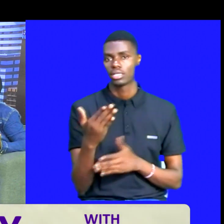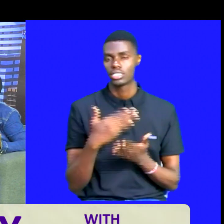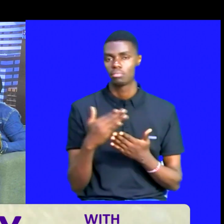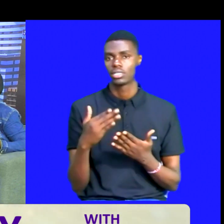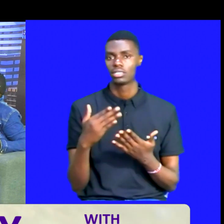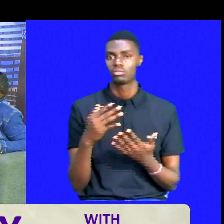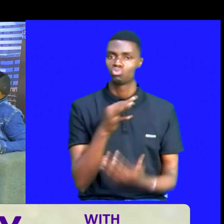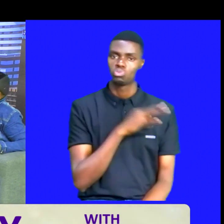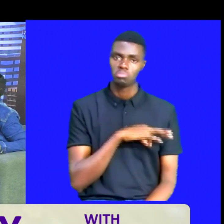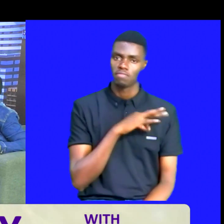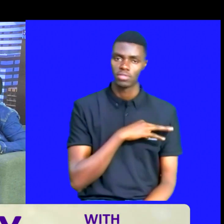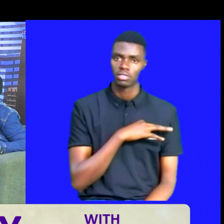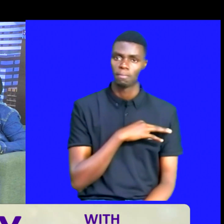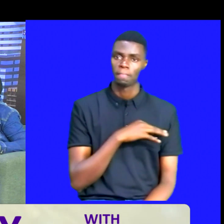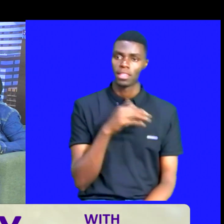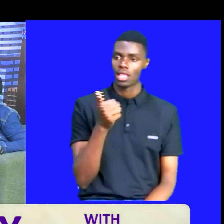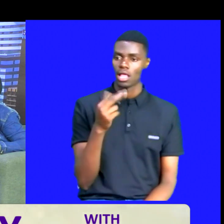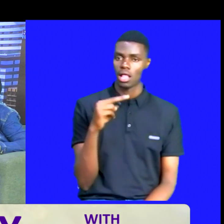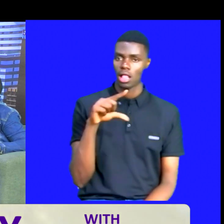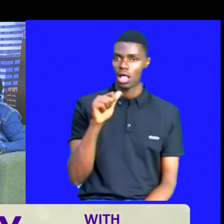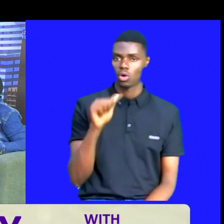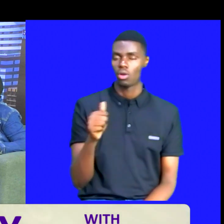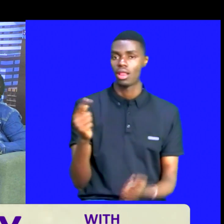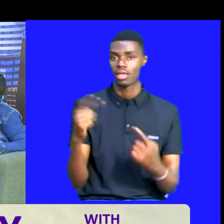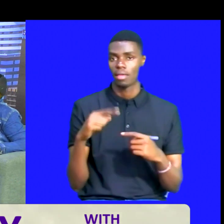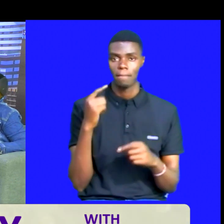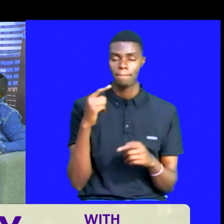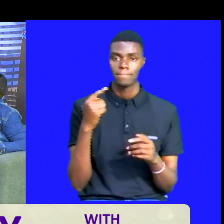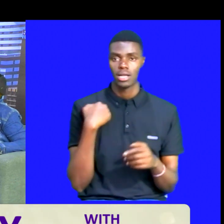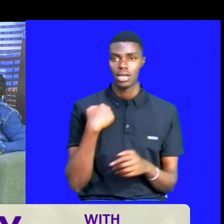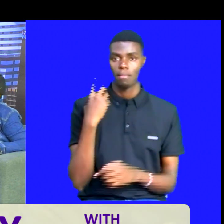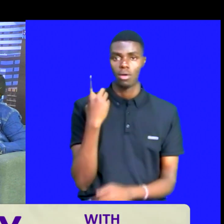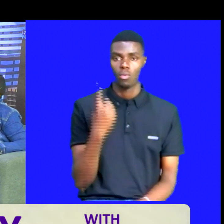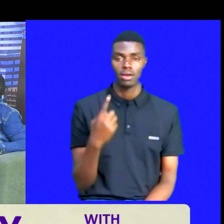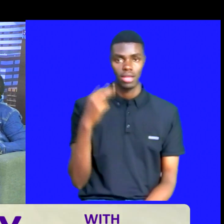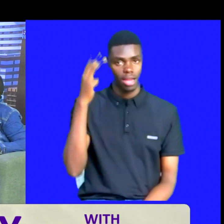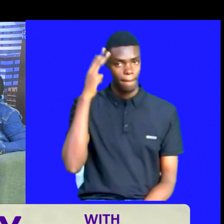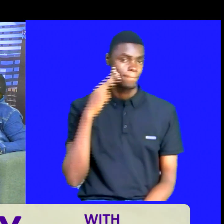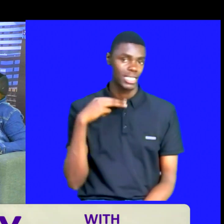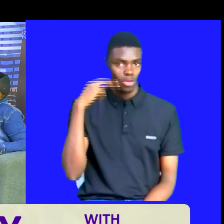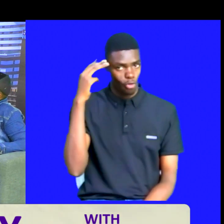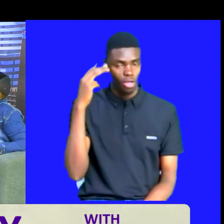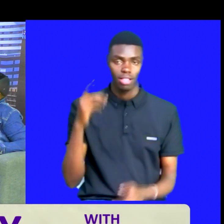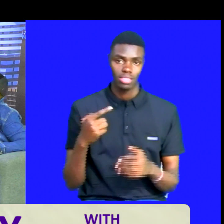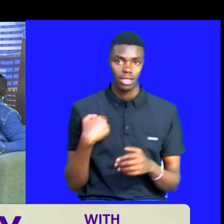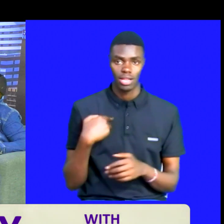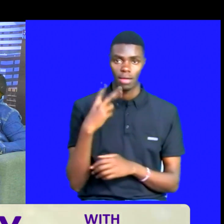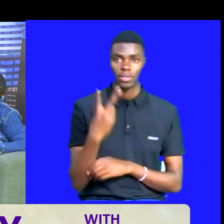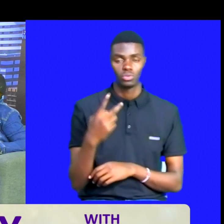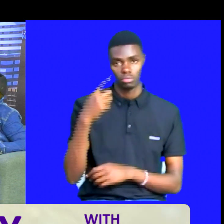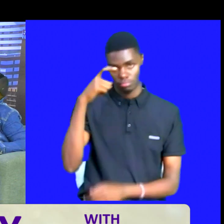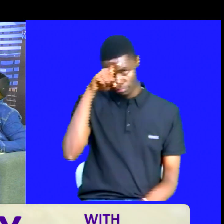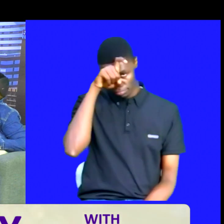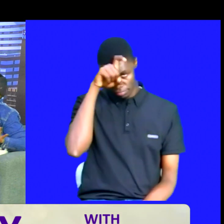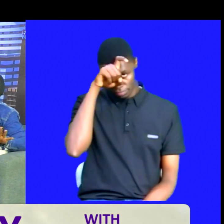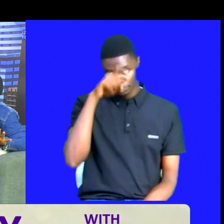on? Right. I'm saying this because Angola came number 1 in Mexico. Right. They came number 2 in Turkey. When they were number 1 in Mexico, they